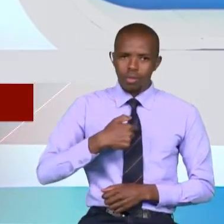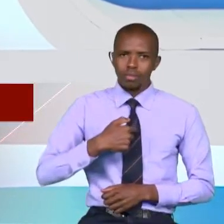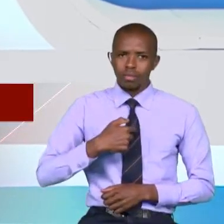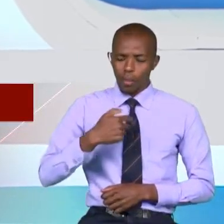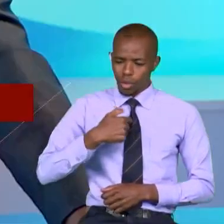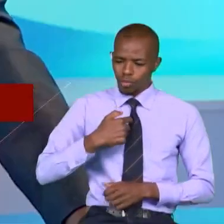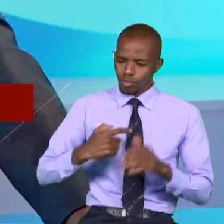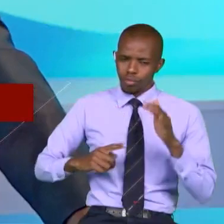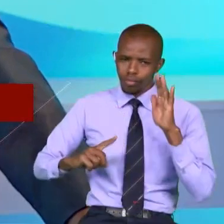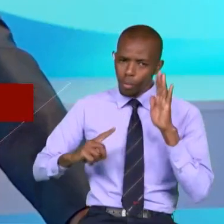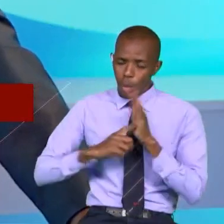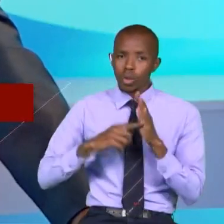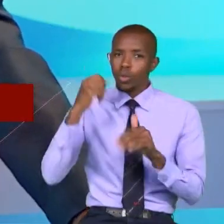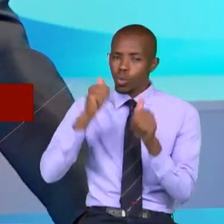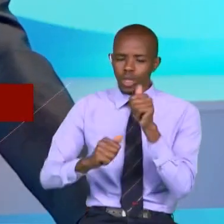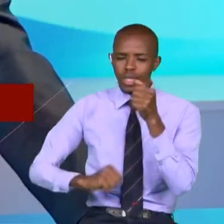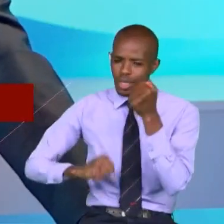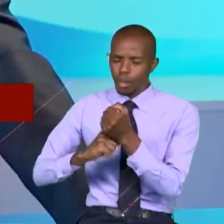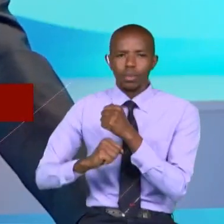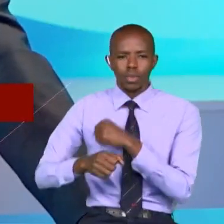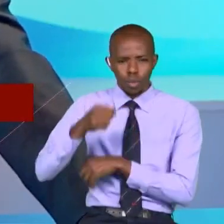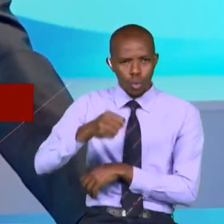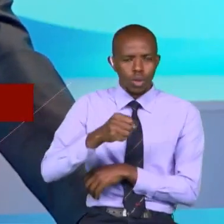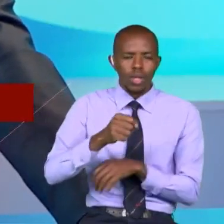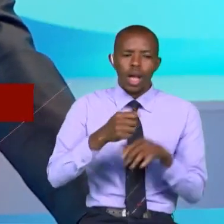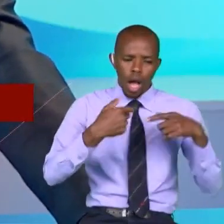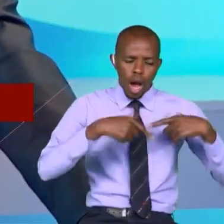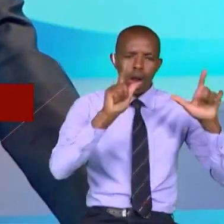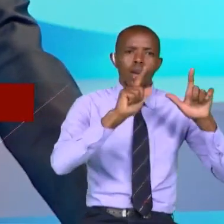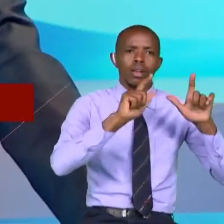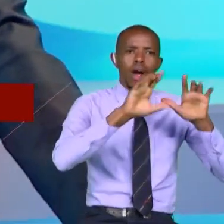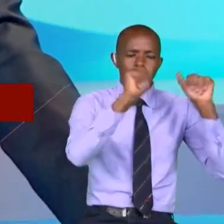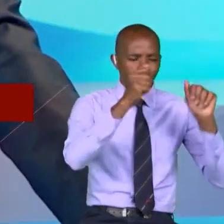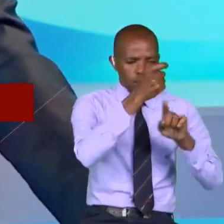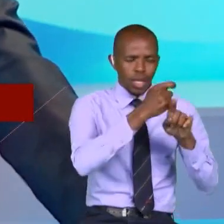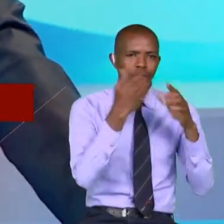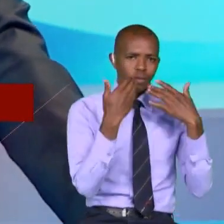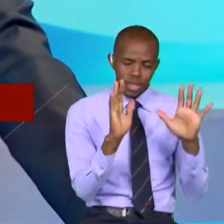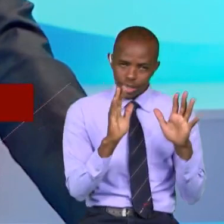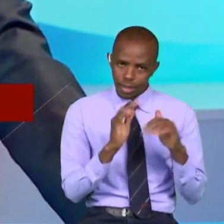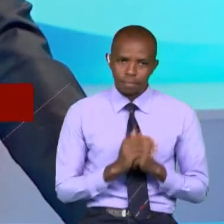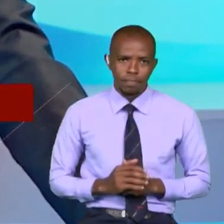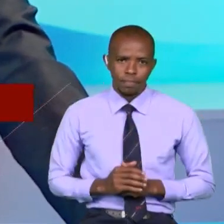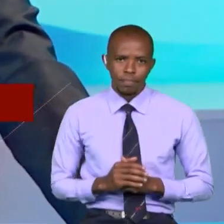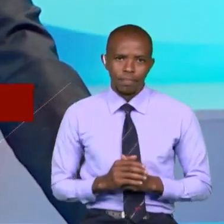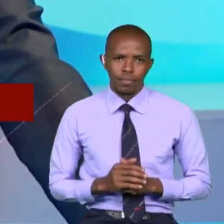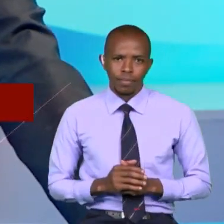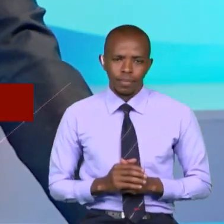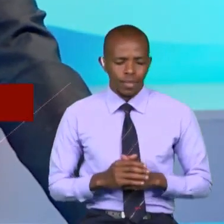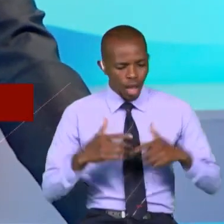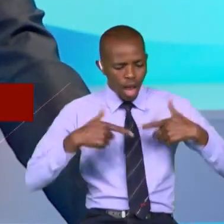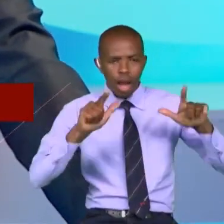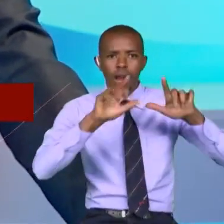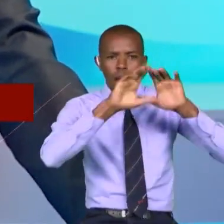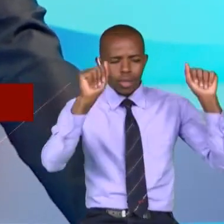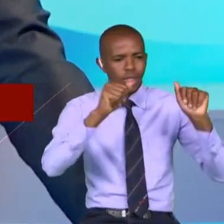not so much about Uhuru Kenyatta. No, the president. Let the president finish his term. Aish, ODM. Let the president finish his term. Let the president finish his